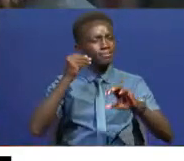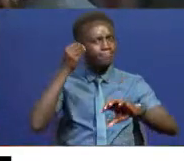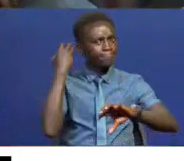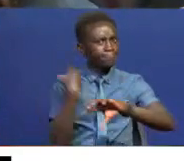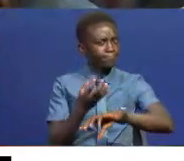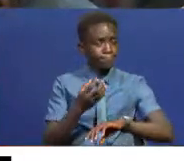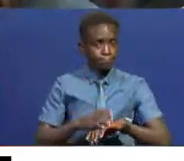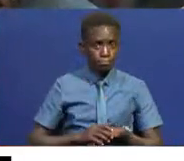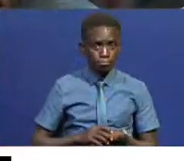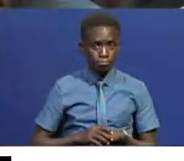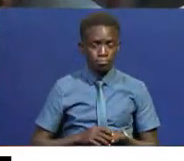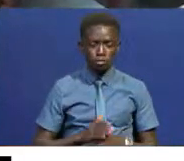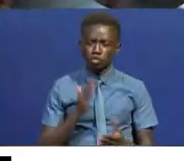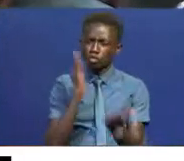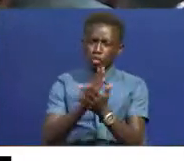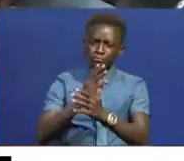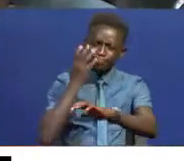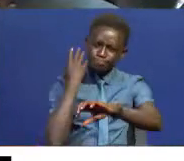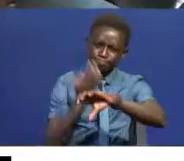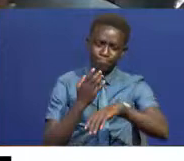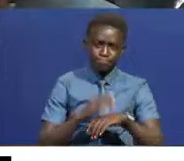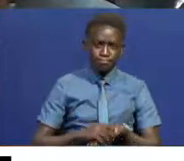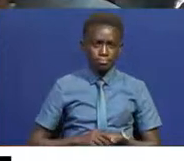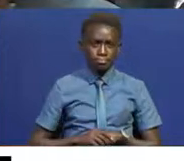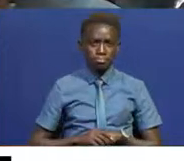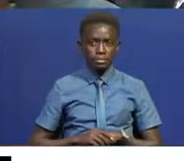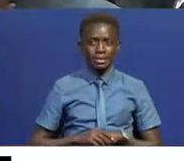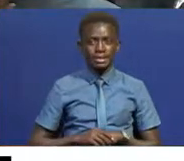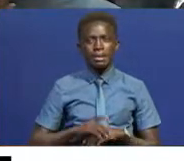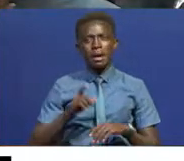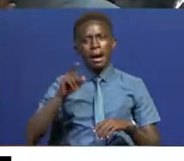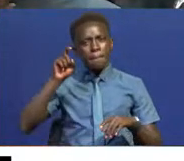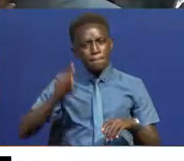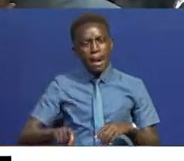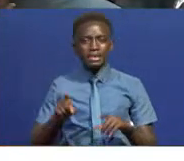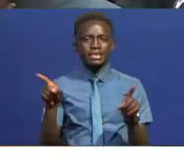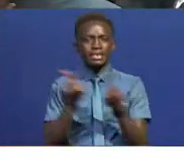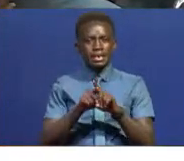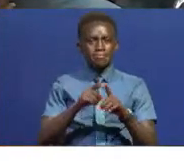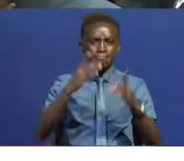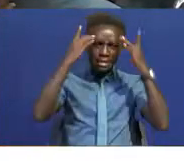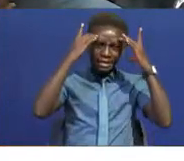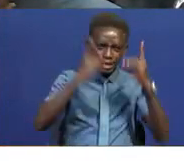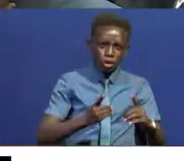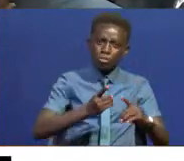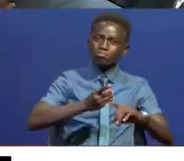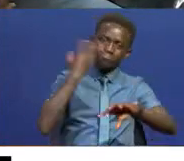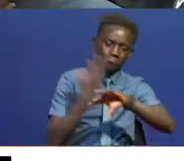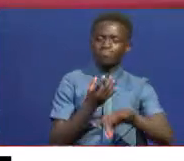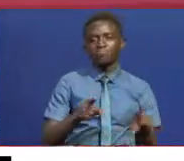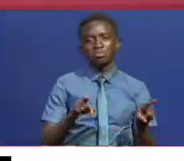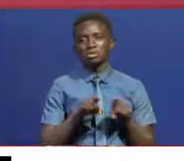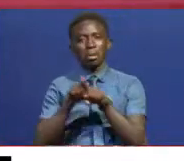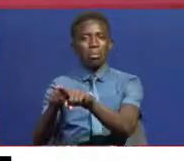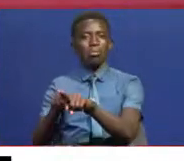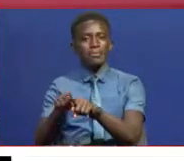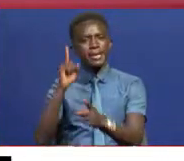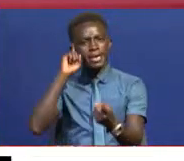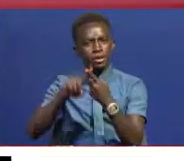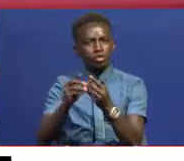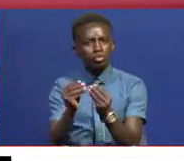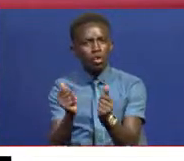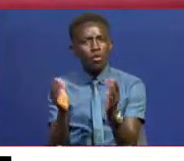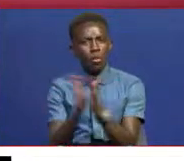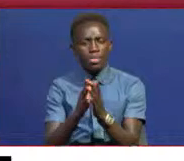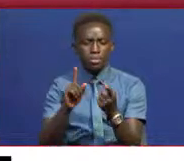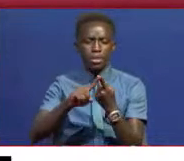So difficult decisions have got to be made to deal with debt, to deal with revenue, to